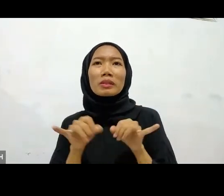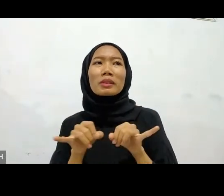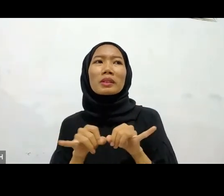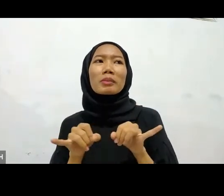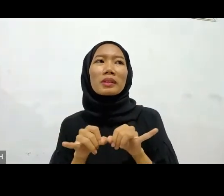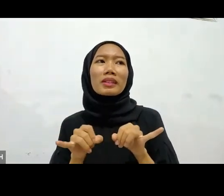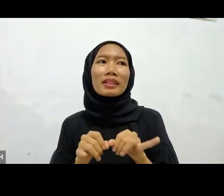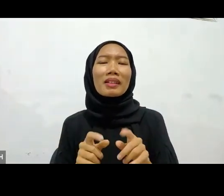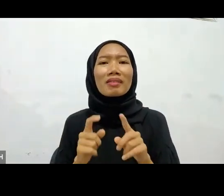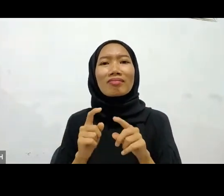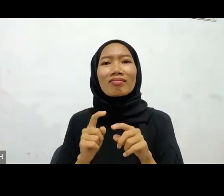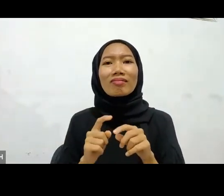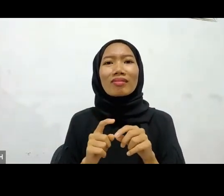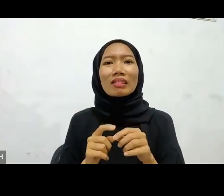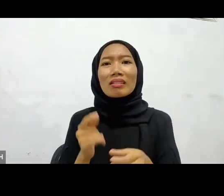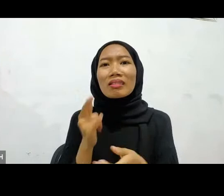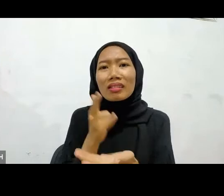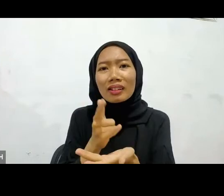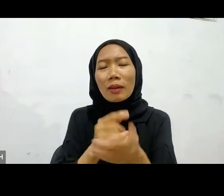particularly ripe